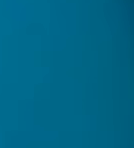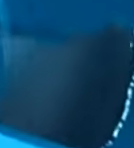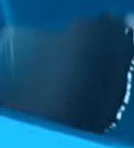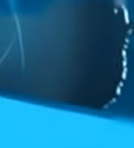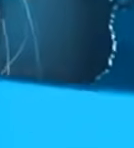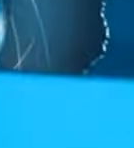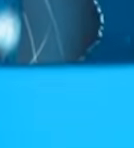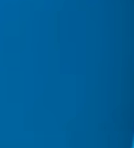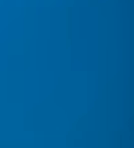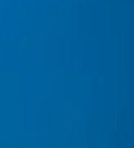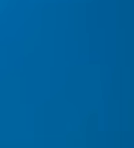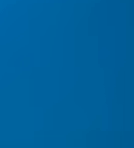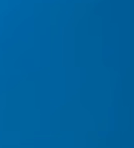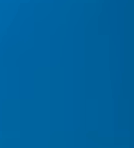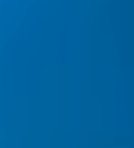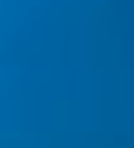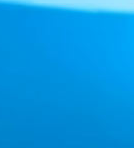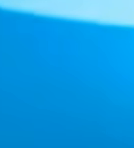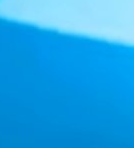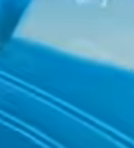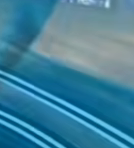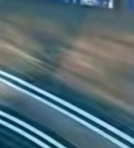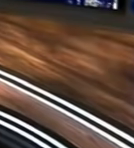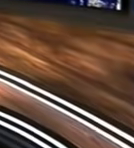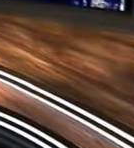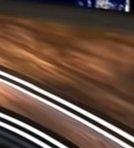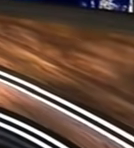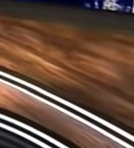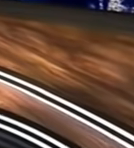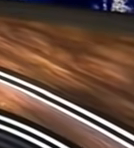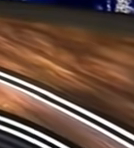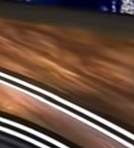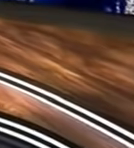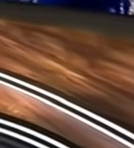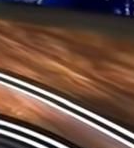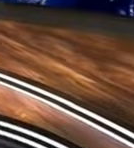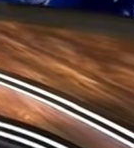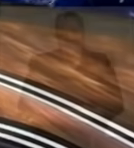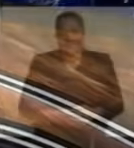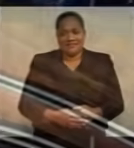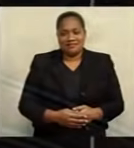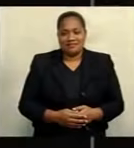From the studios of FBC Suva, Edwin Nunn.